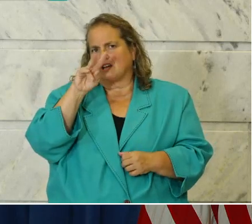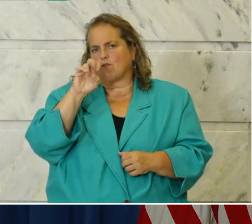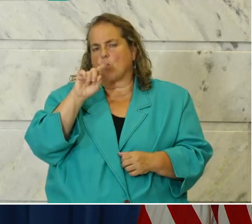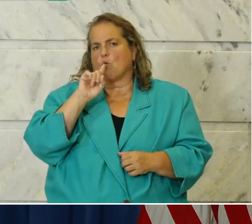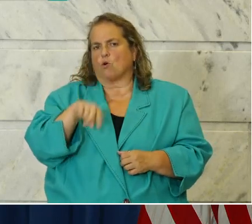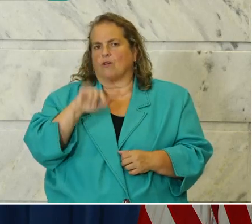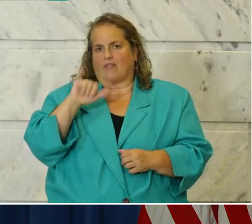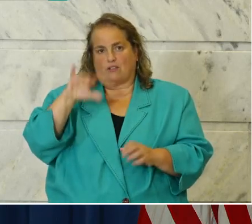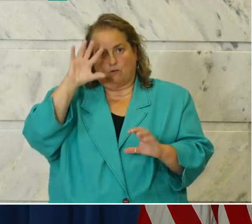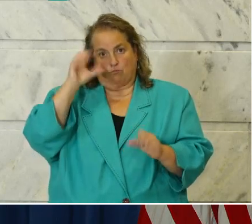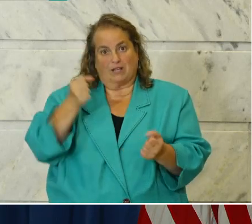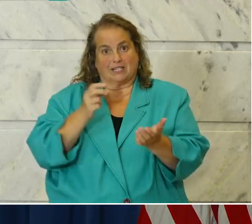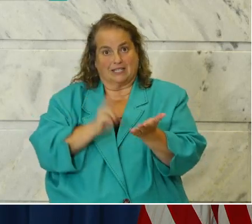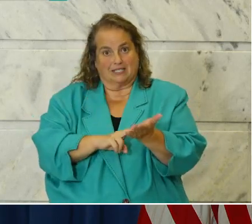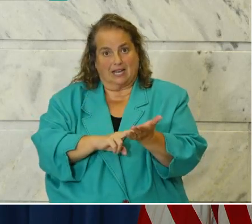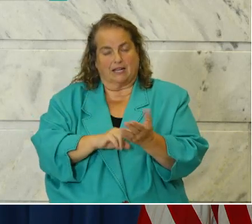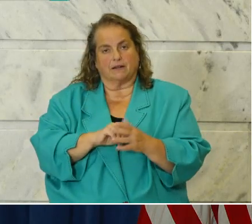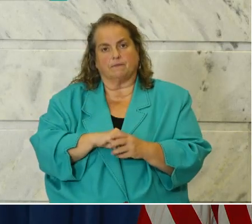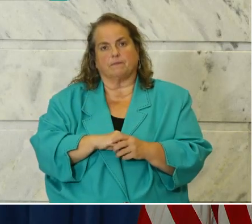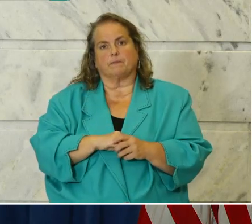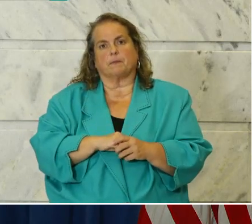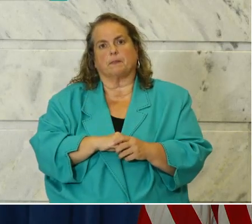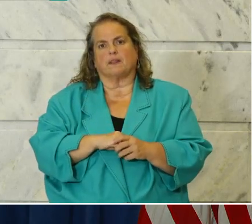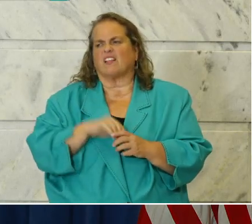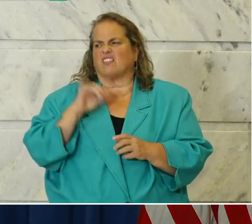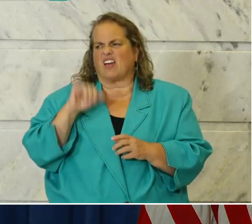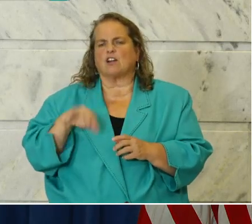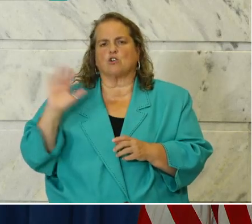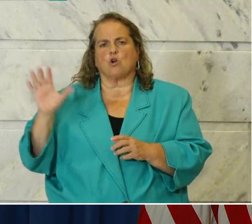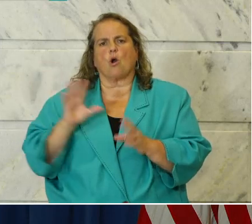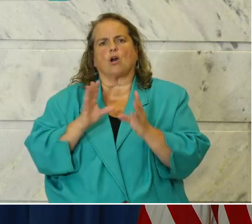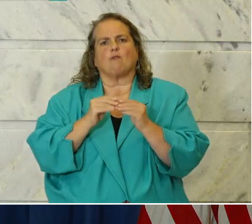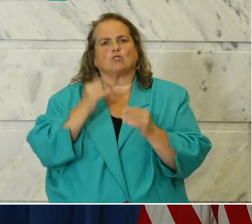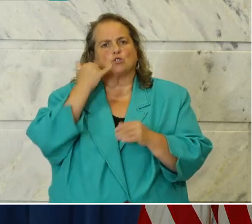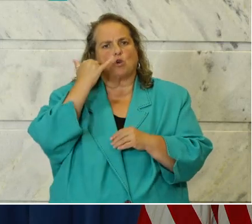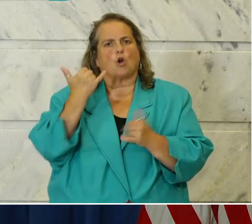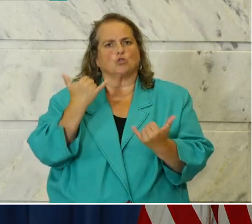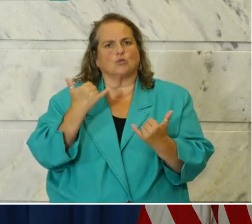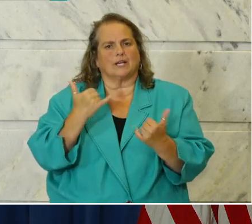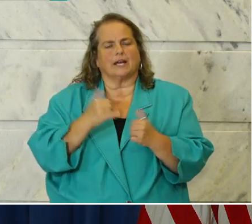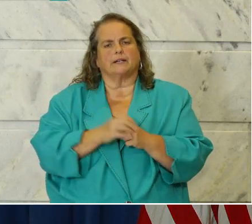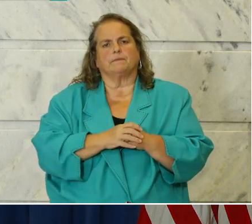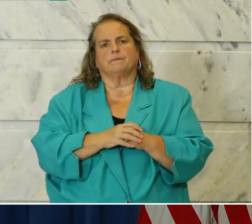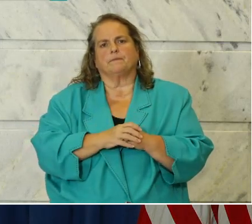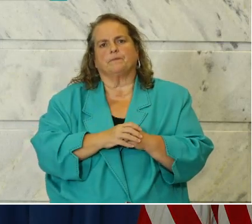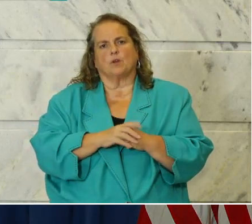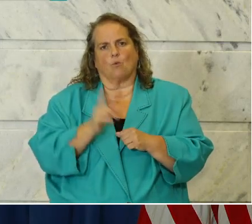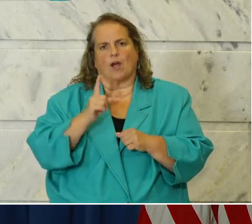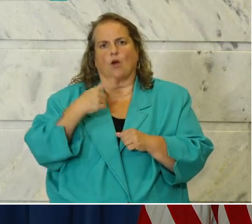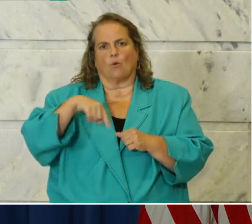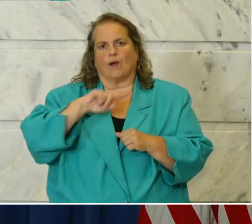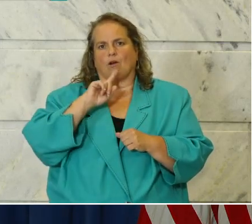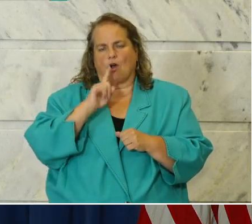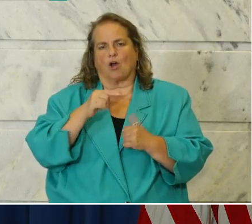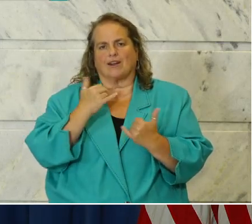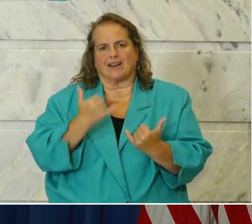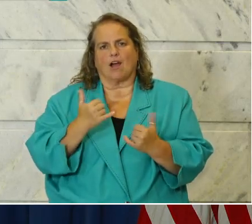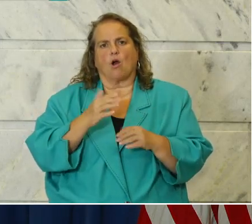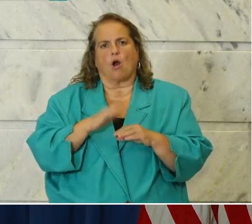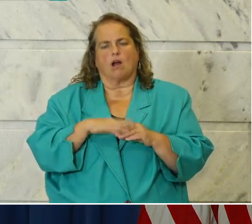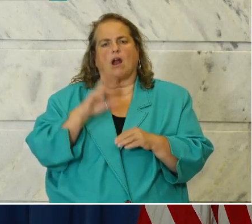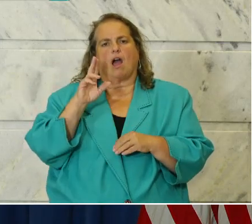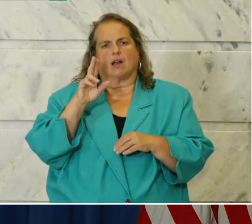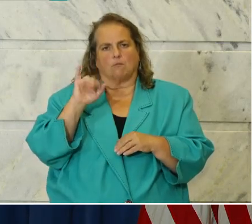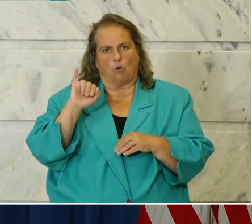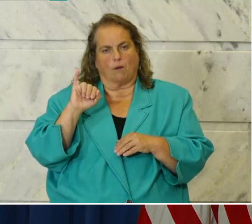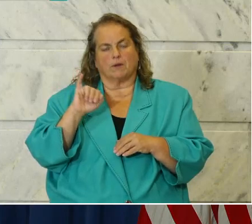So the question is on comments I made on the conference call today on the President's executive order, or where we are on the